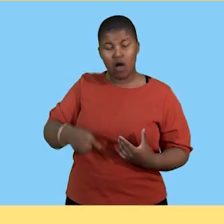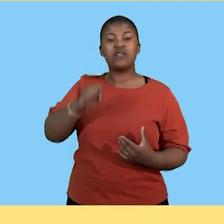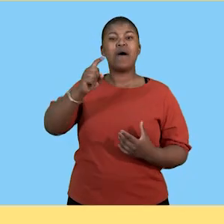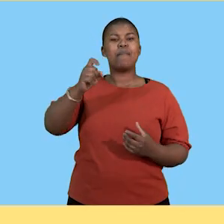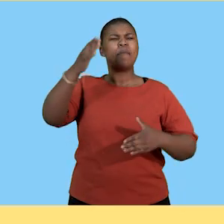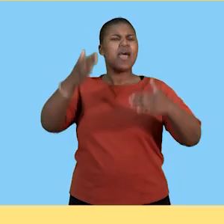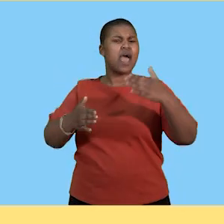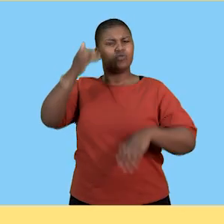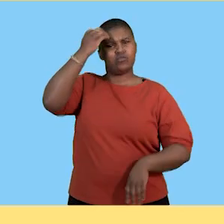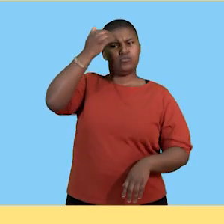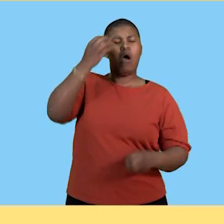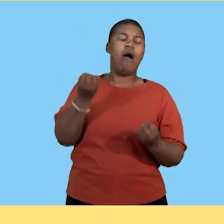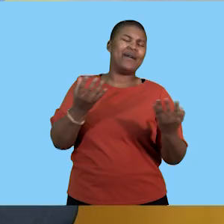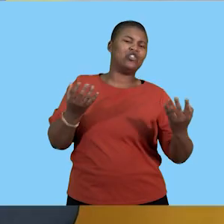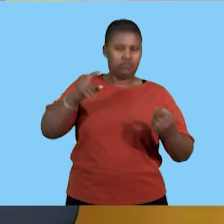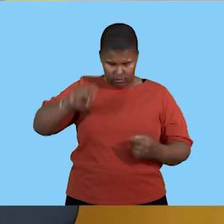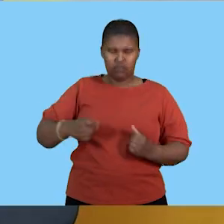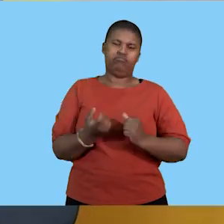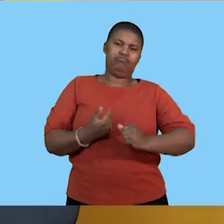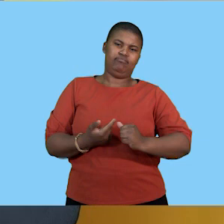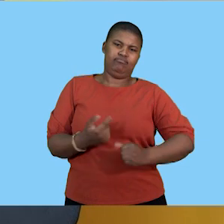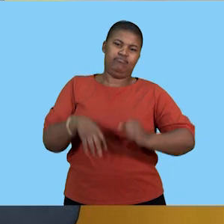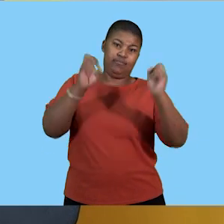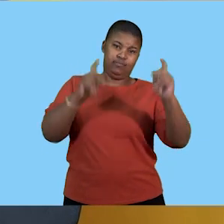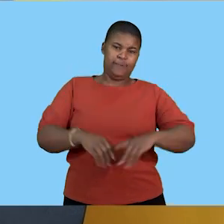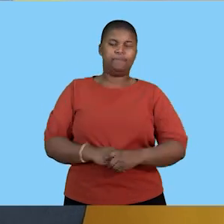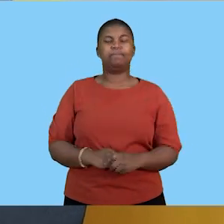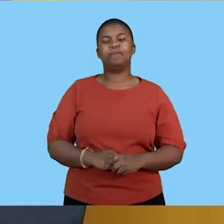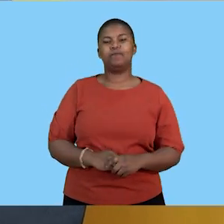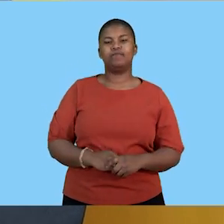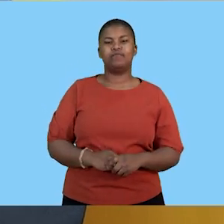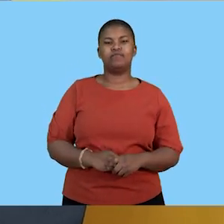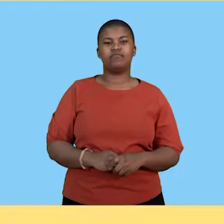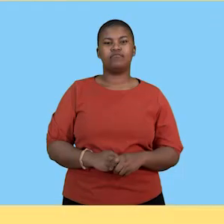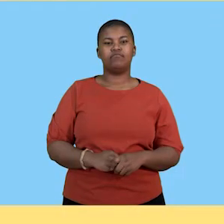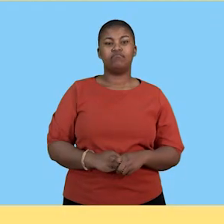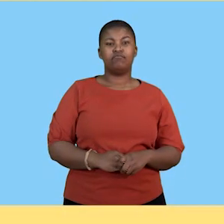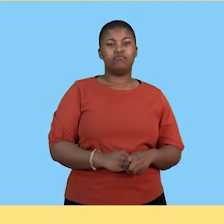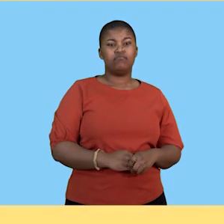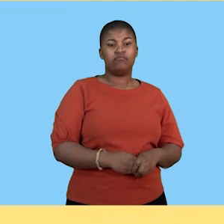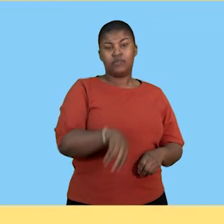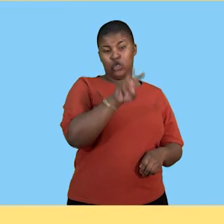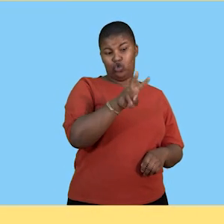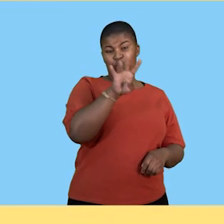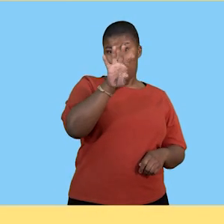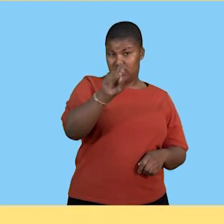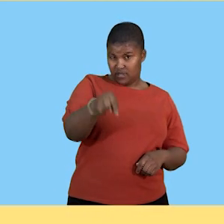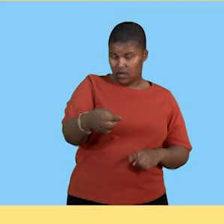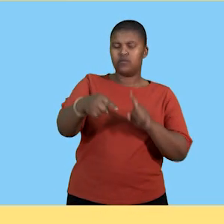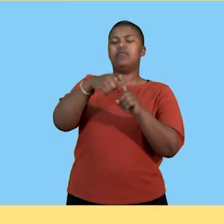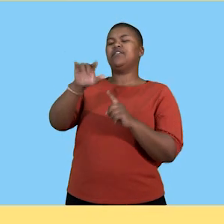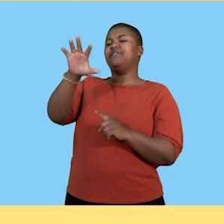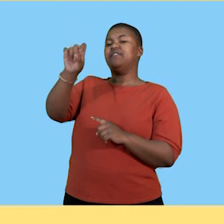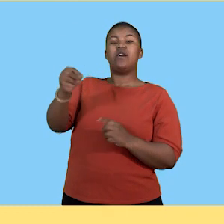So then at the end, we now need to know how much is our cost. So we then say 240,000 plus the